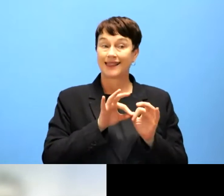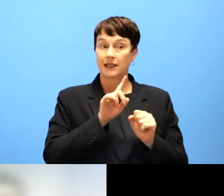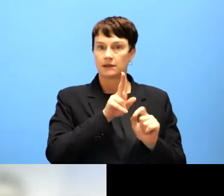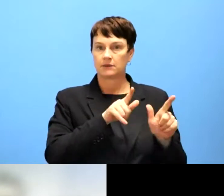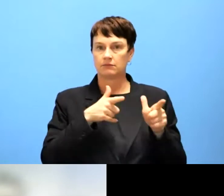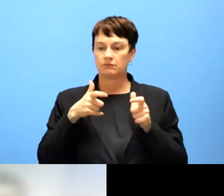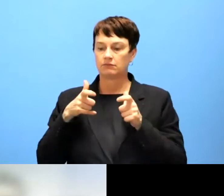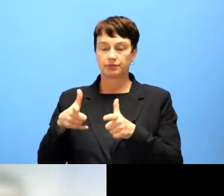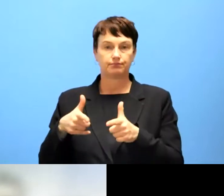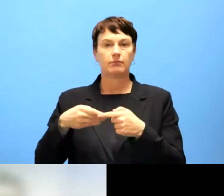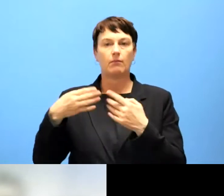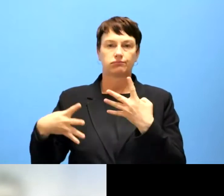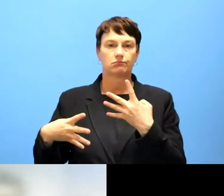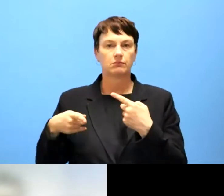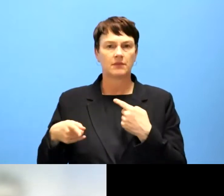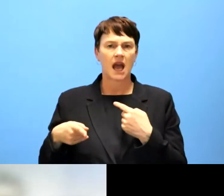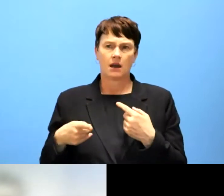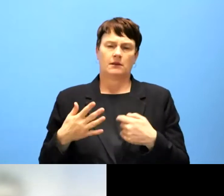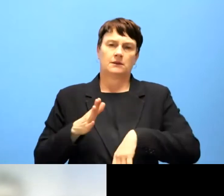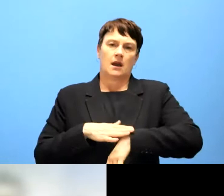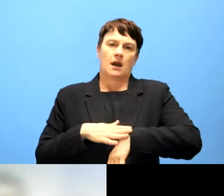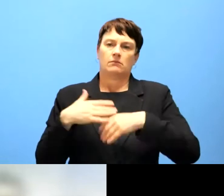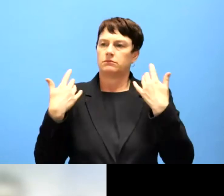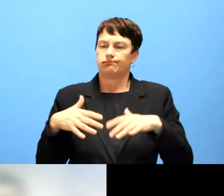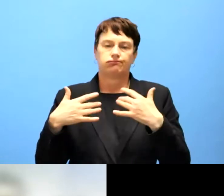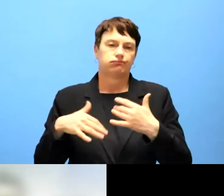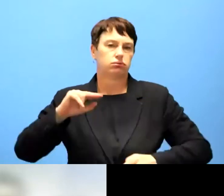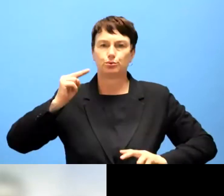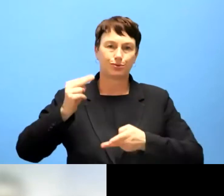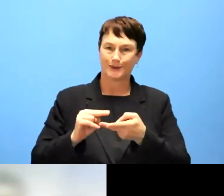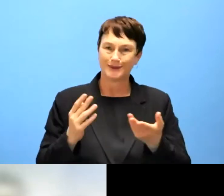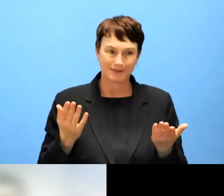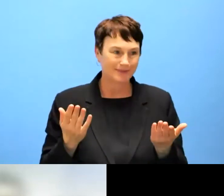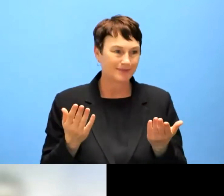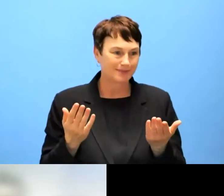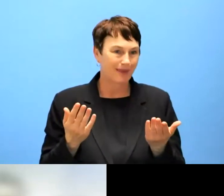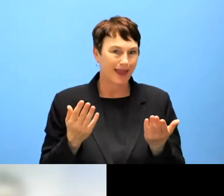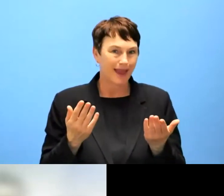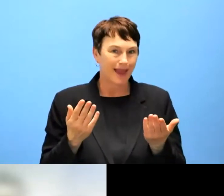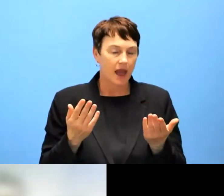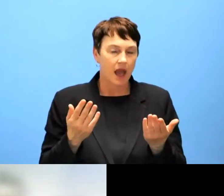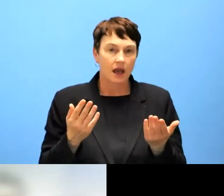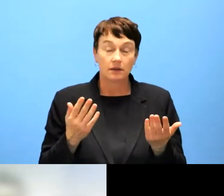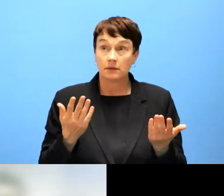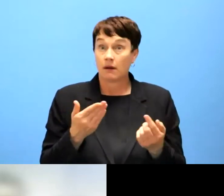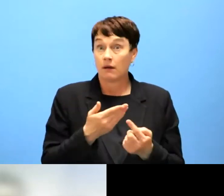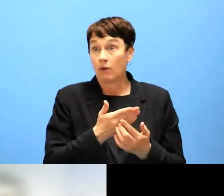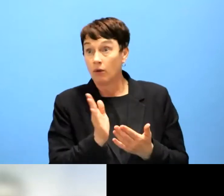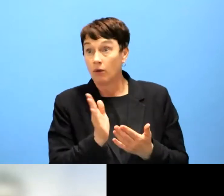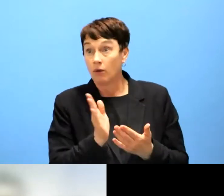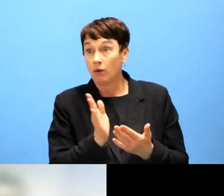that saves a lot of time, and everybody will be directed to the same